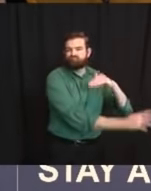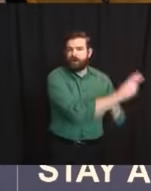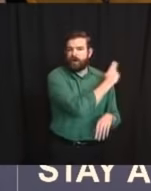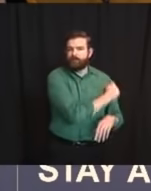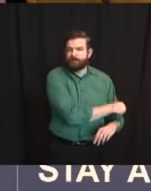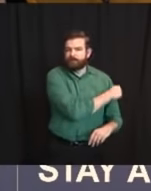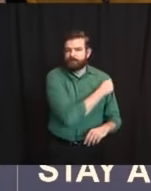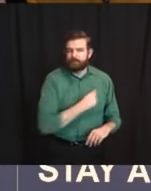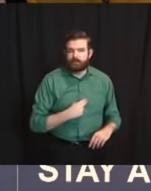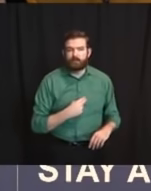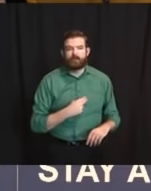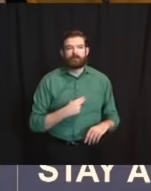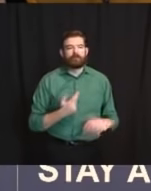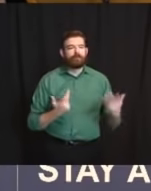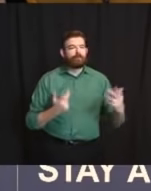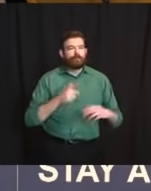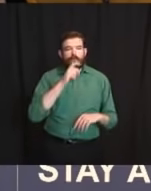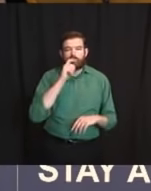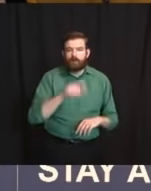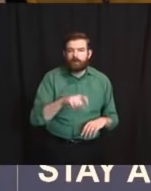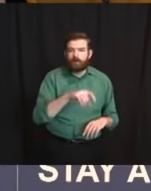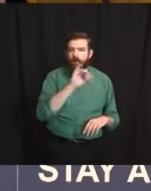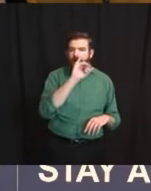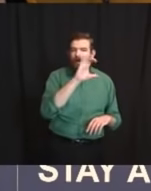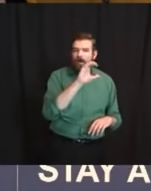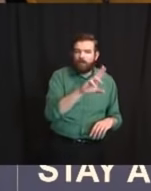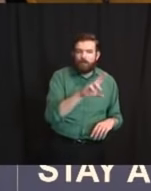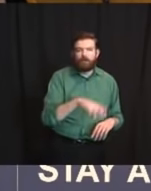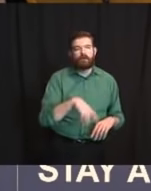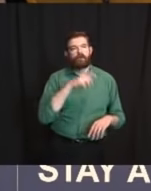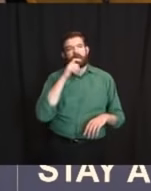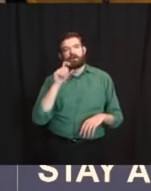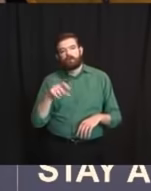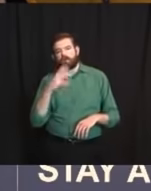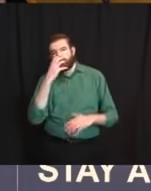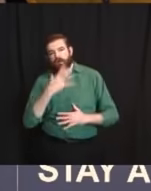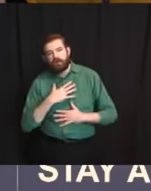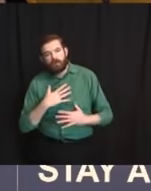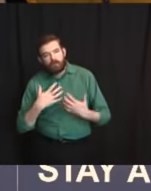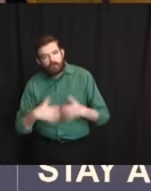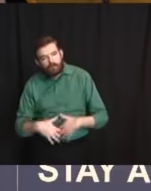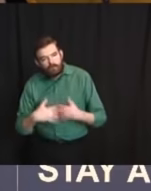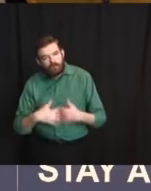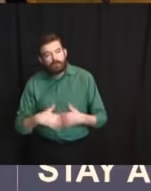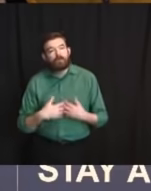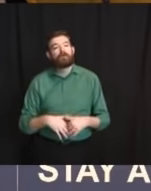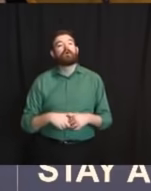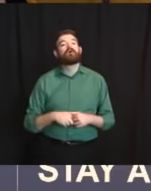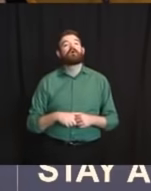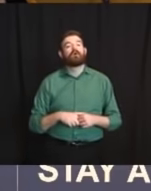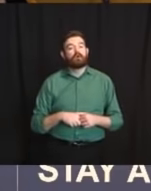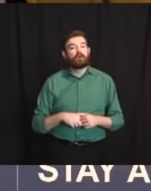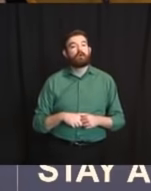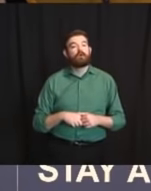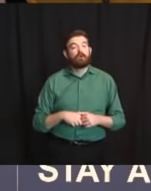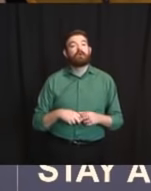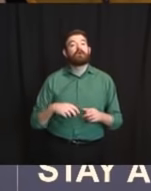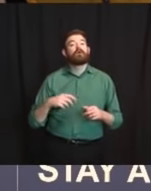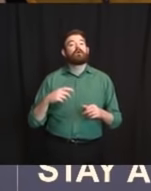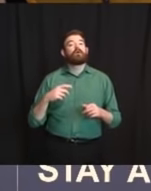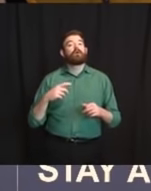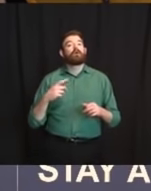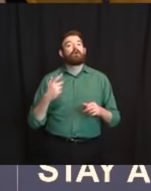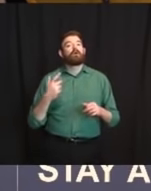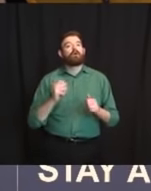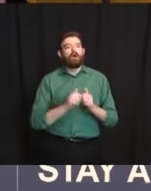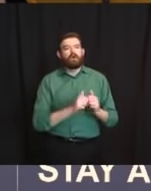by suspending elective procedures in the state. By taking this step, we conserved critical resources